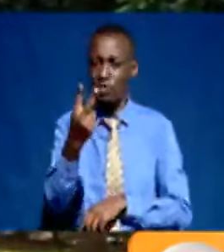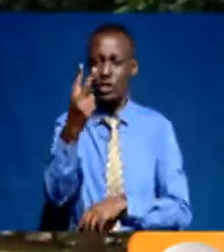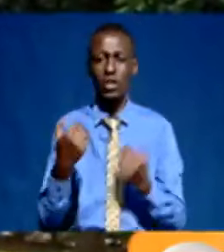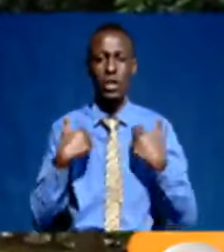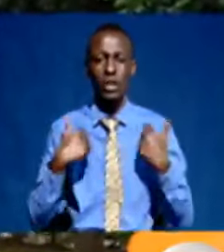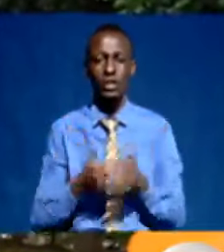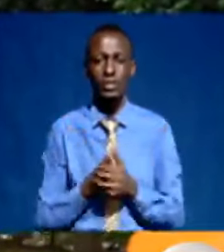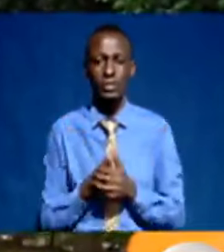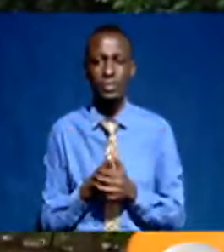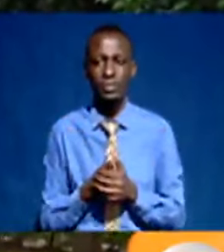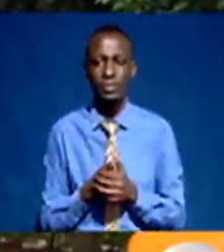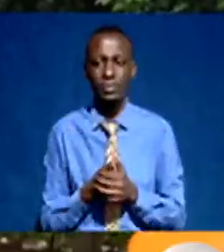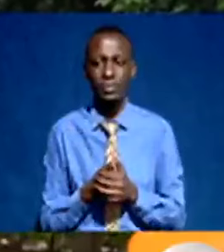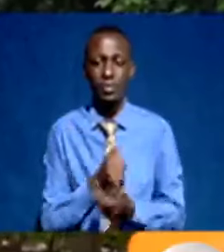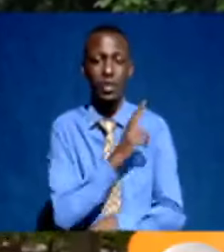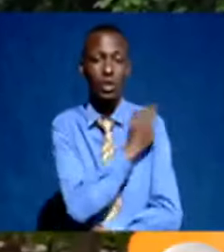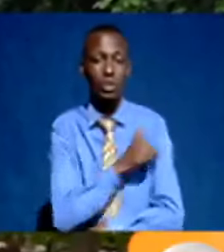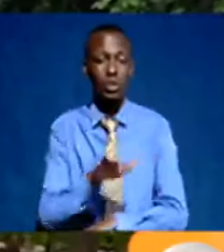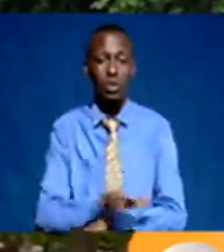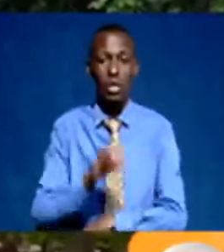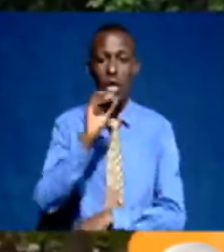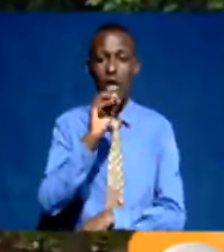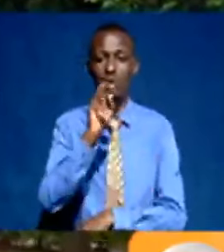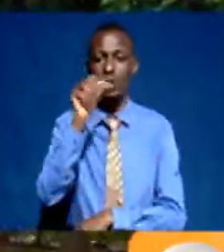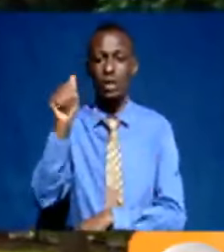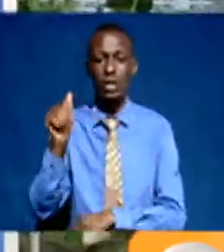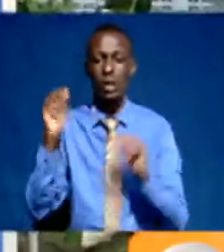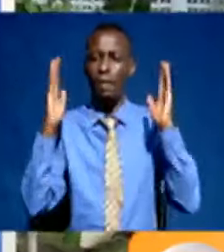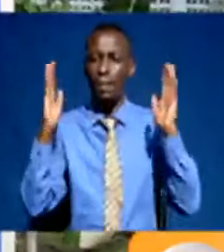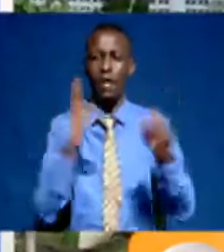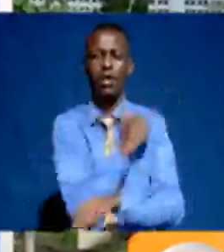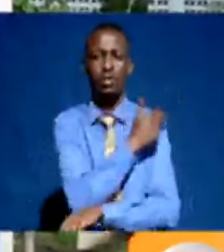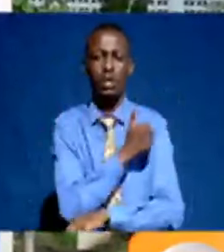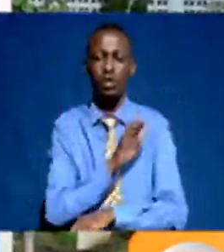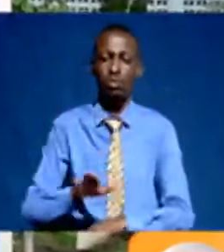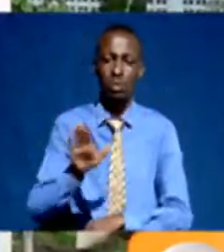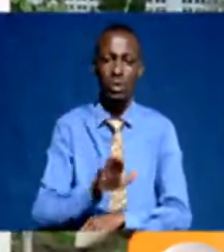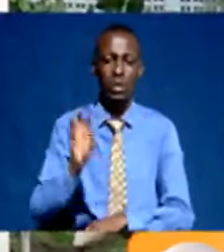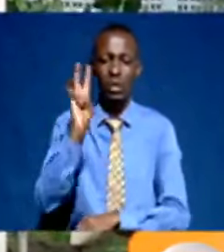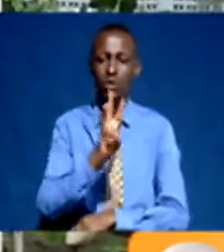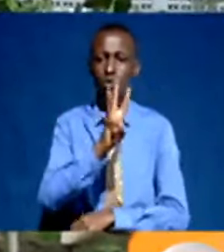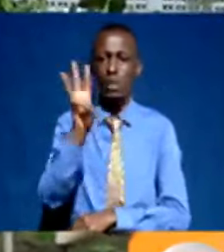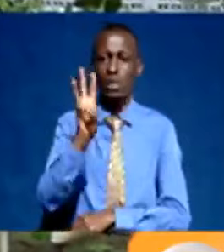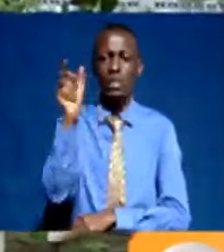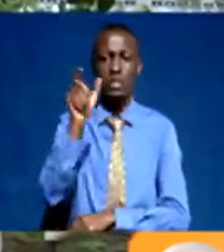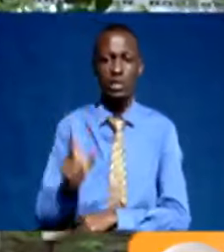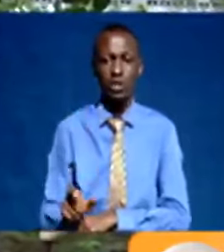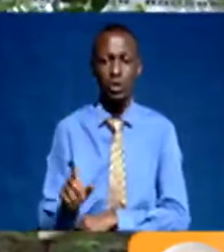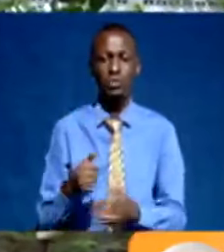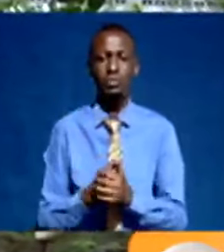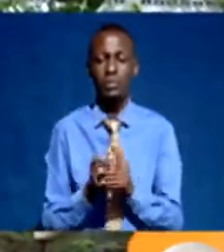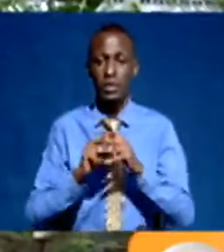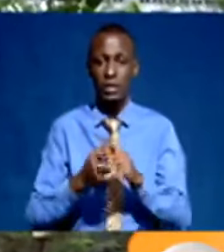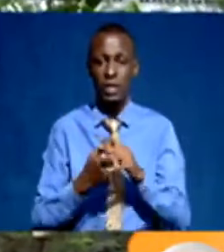The Jaramogi Oginga Odinga Hospital is arguably the largest referral facility in the Western region. Commissioned